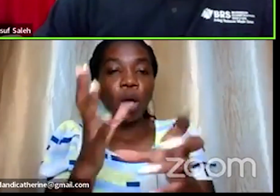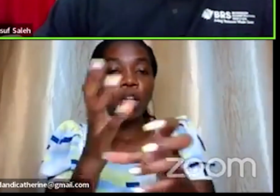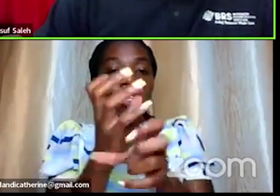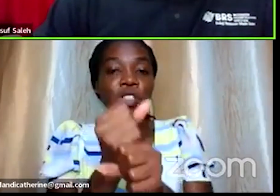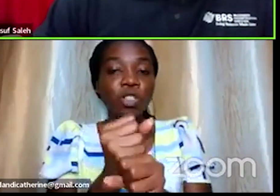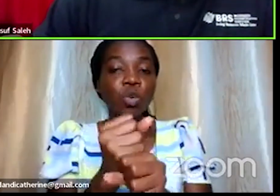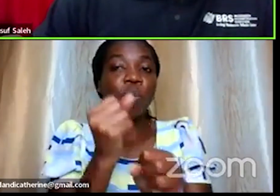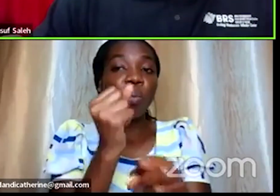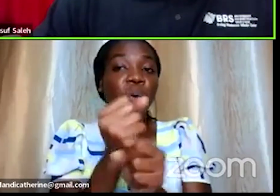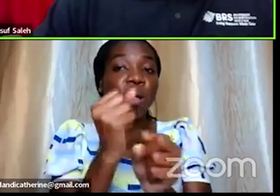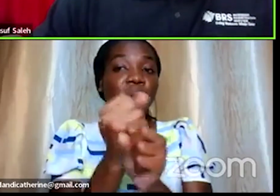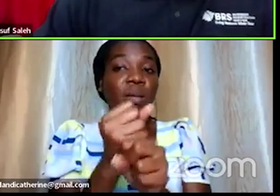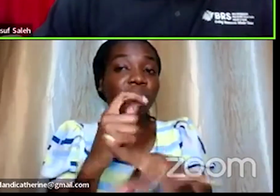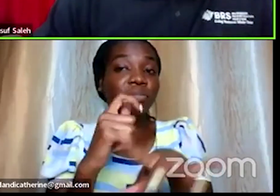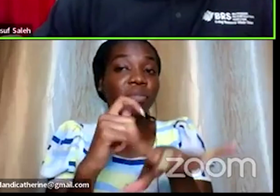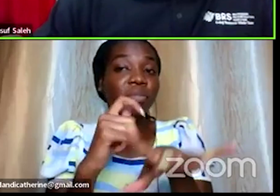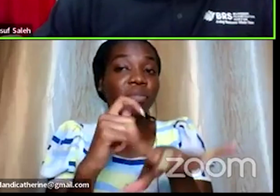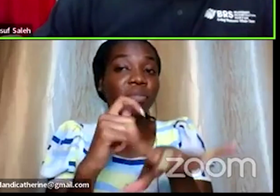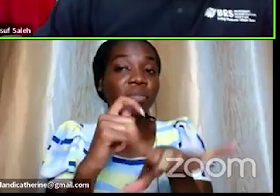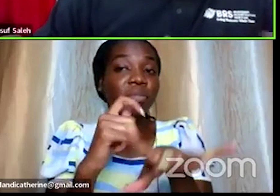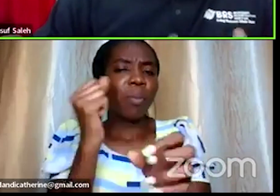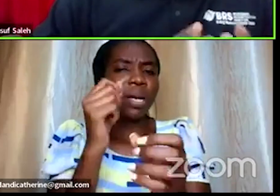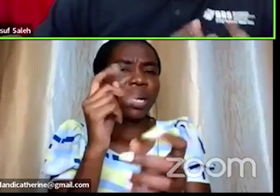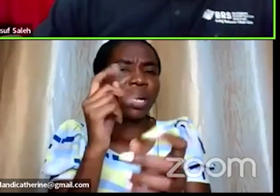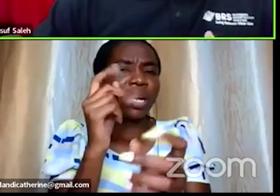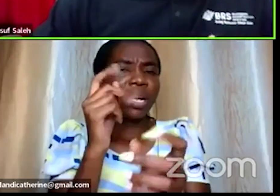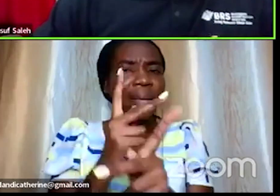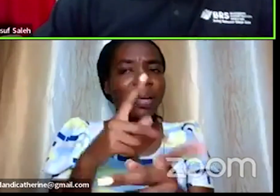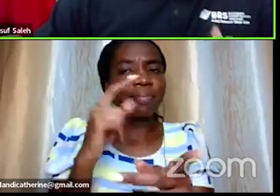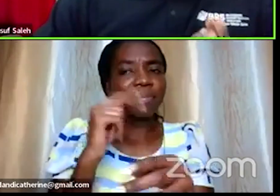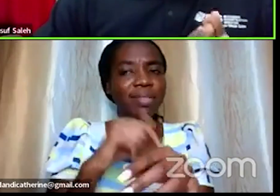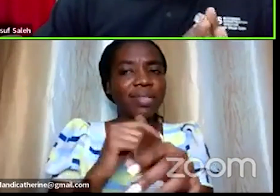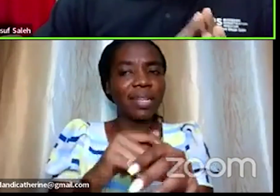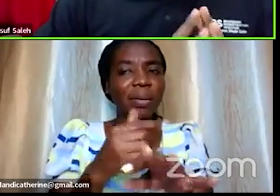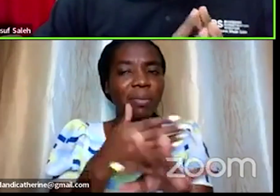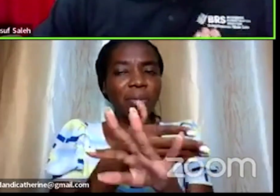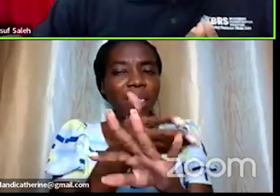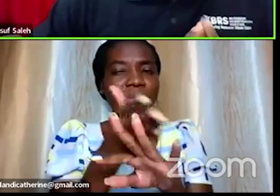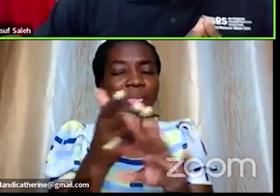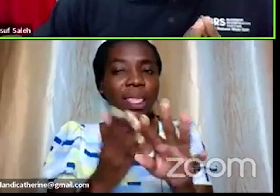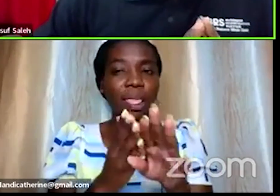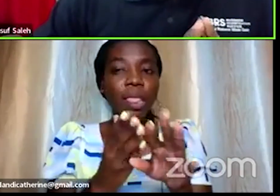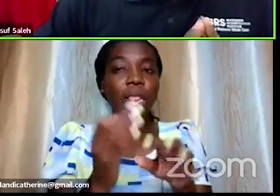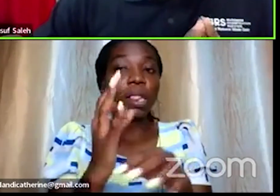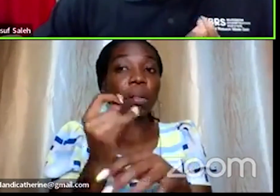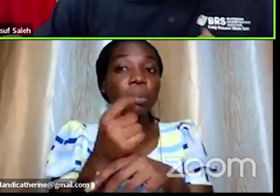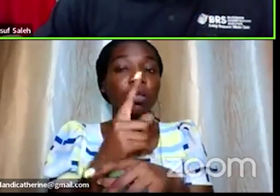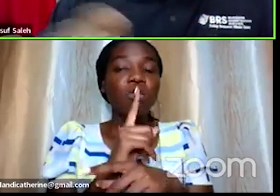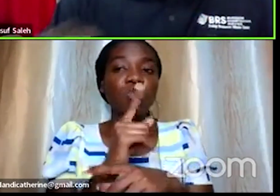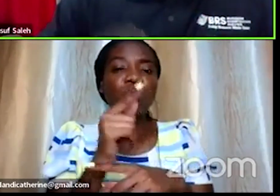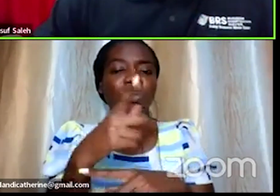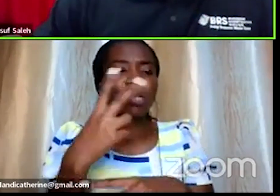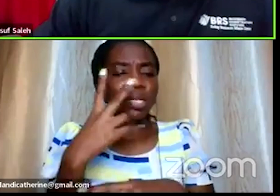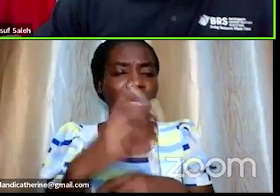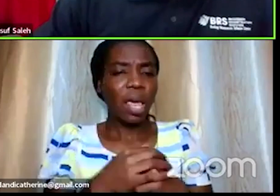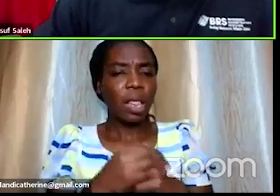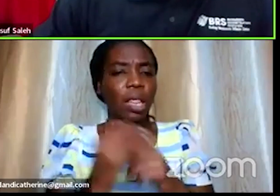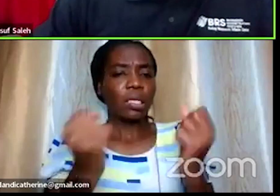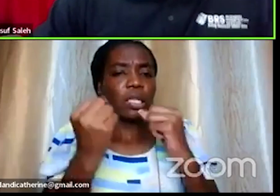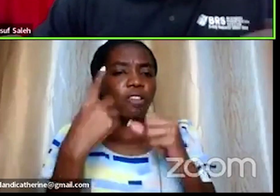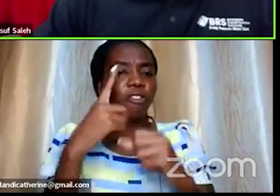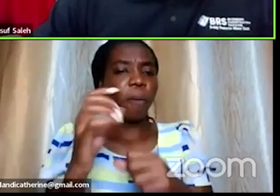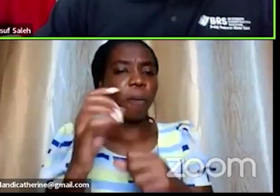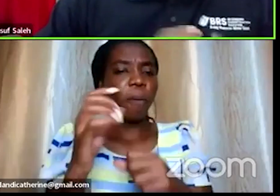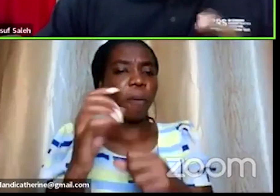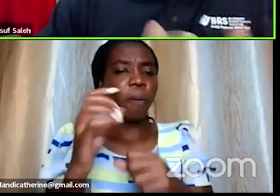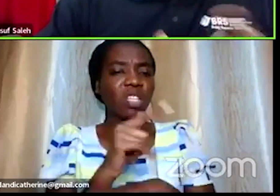time your probation period ends, exactly we know what are the strengths of this candidate, what is it that he can do,